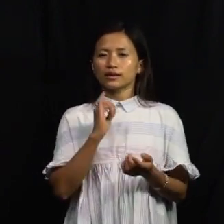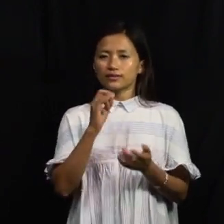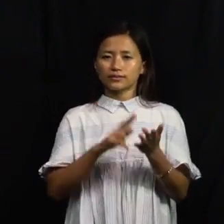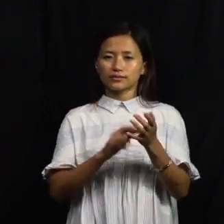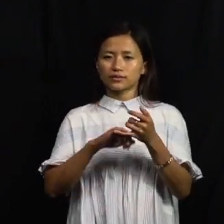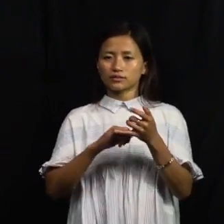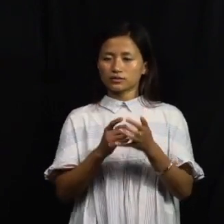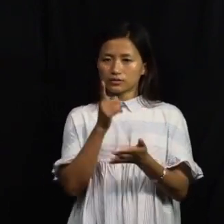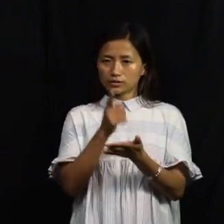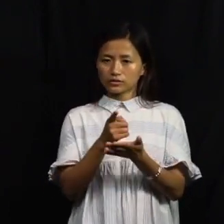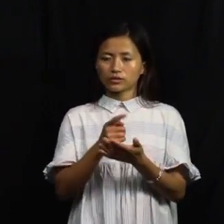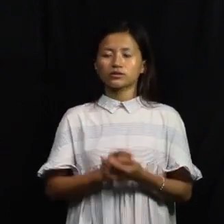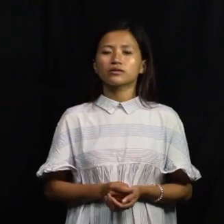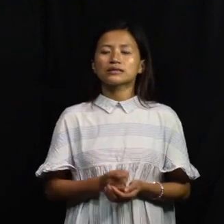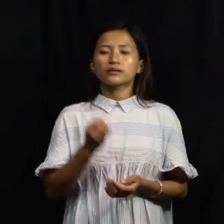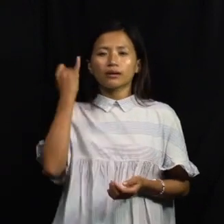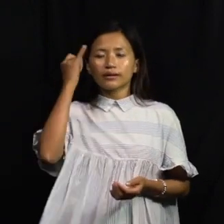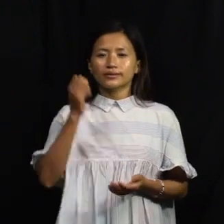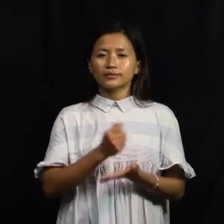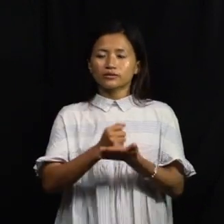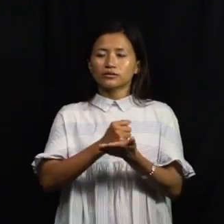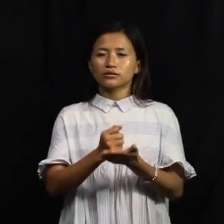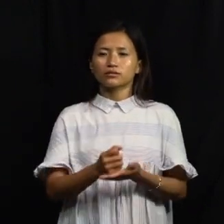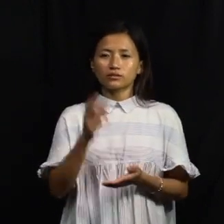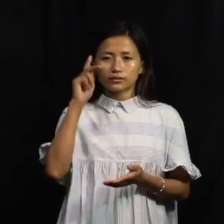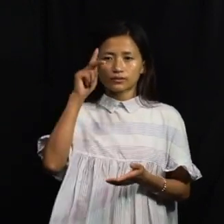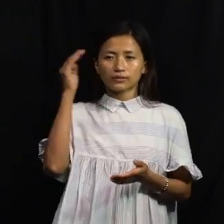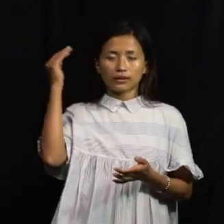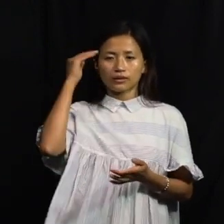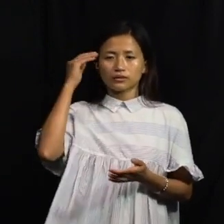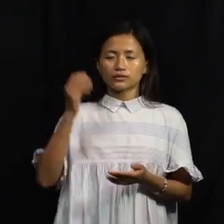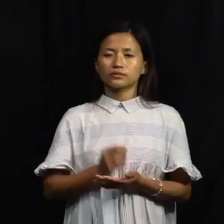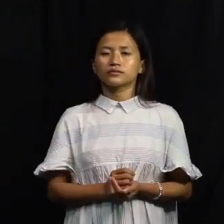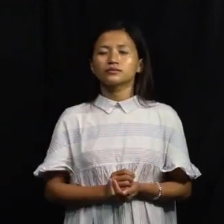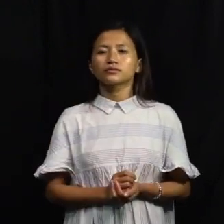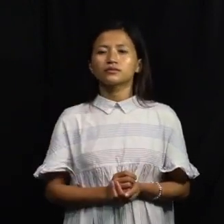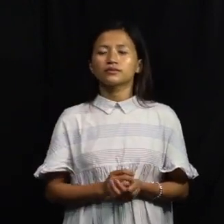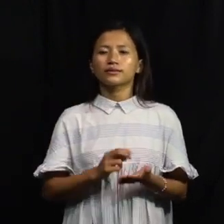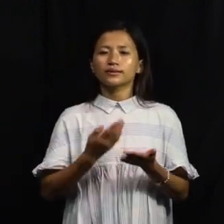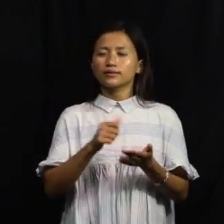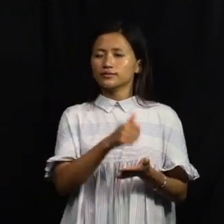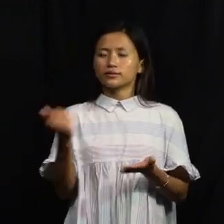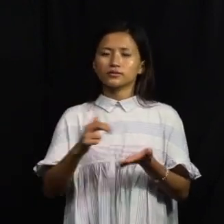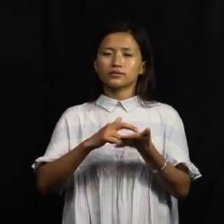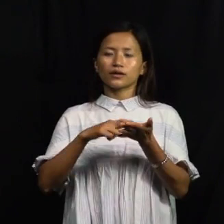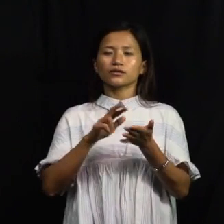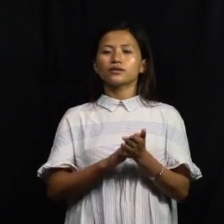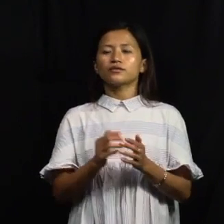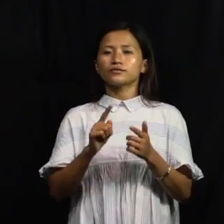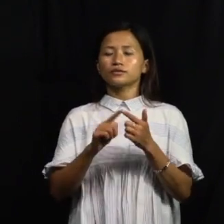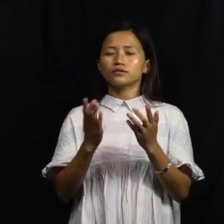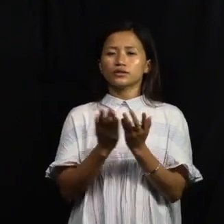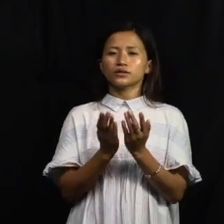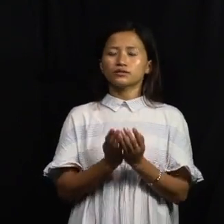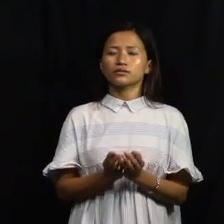give you some kind of training or ideas or knowledge, isn't it? So that is another nature of education. And we